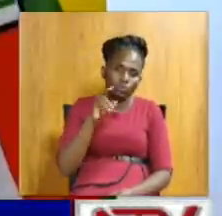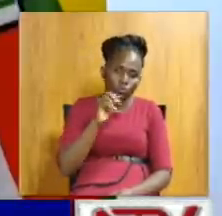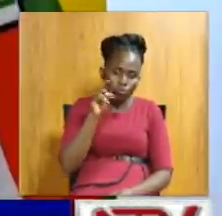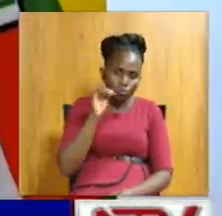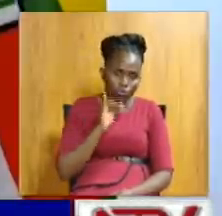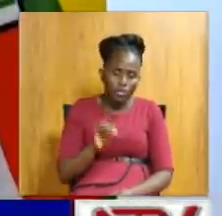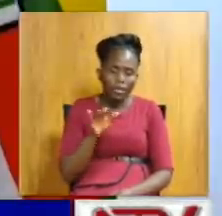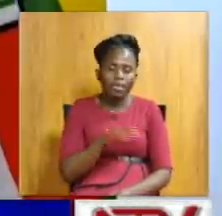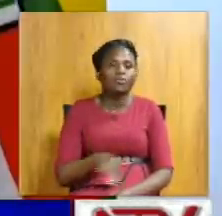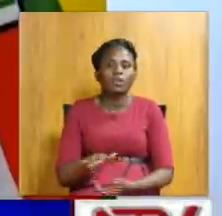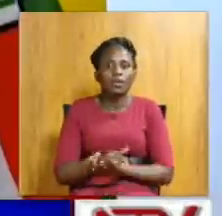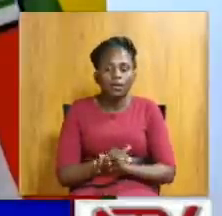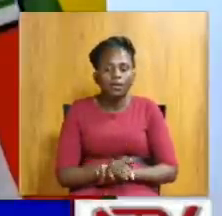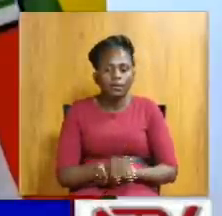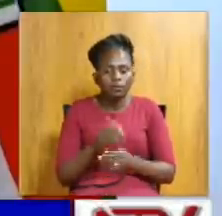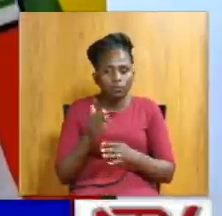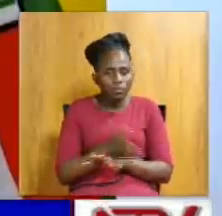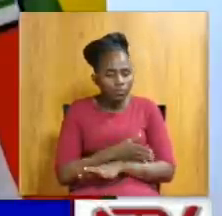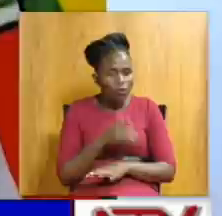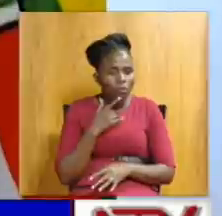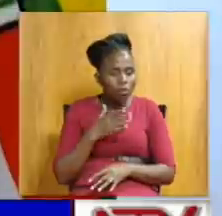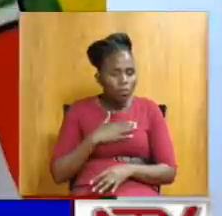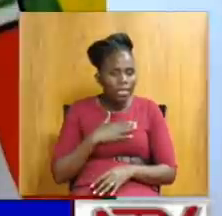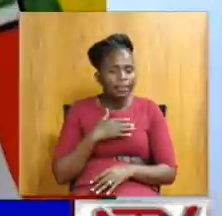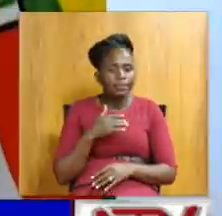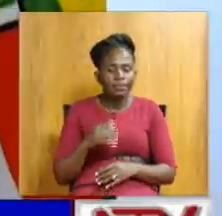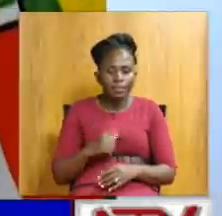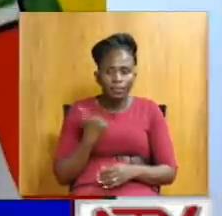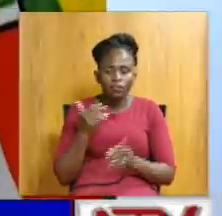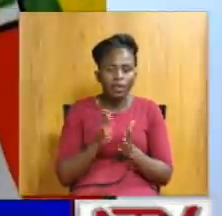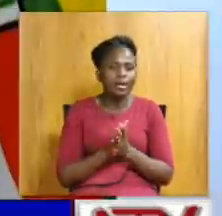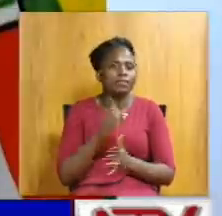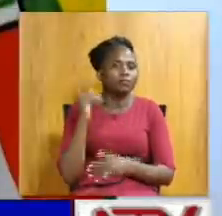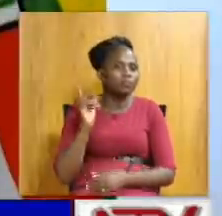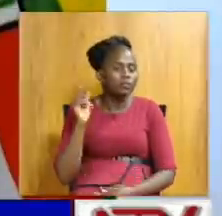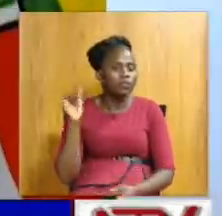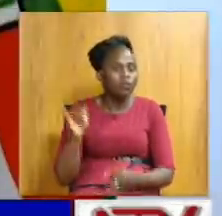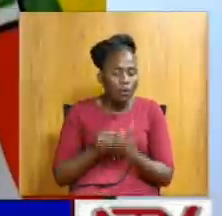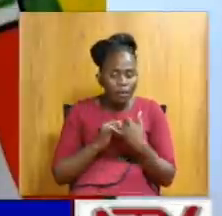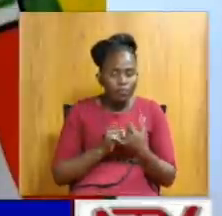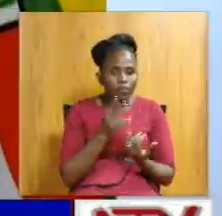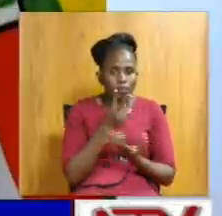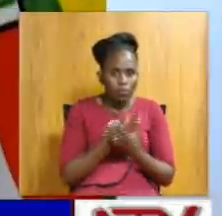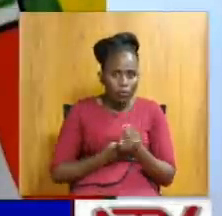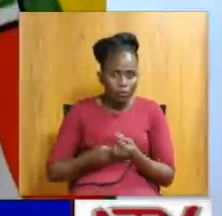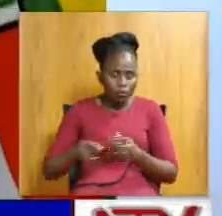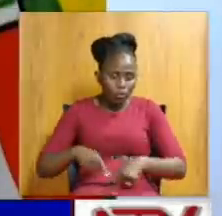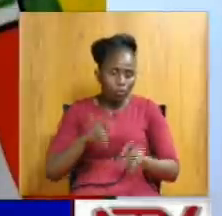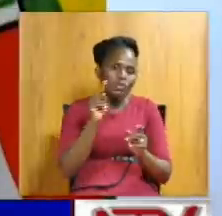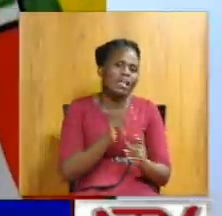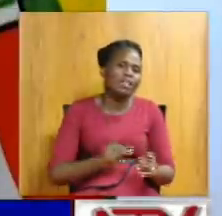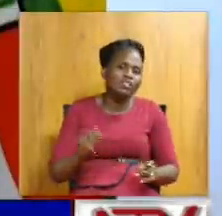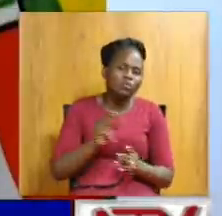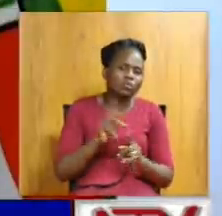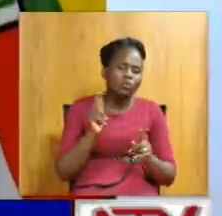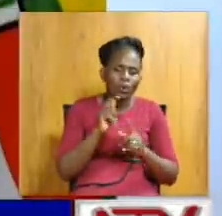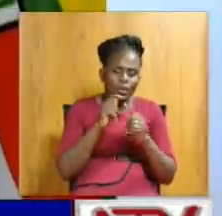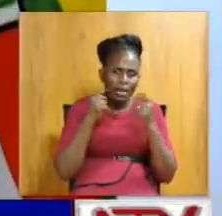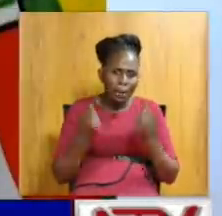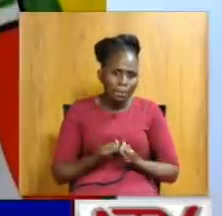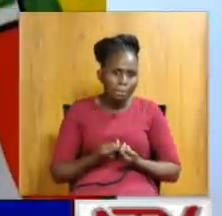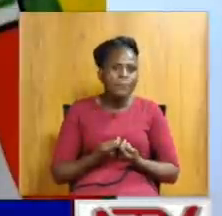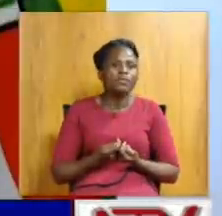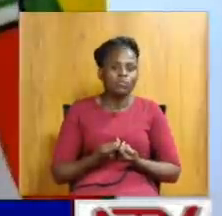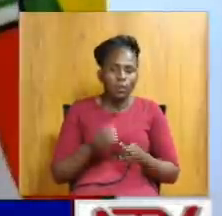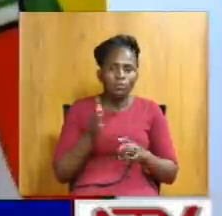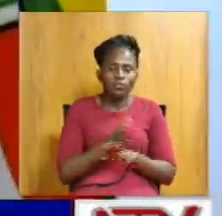The other day, Mama Janet and myself were going to the National Task Force on Corona meeting at a